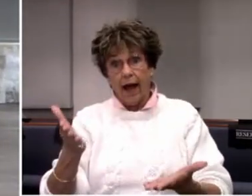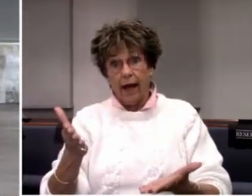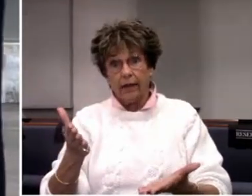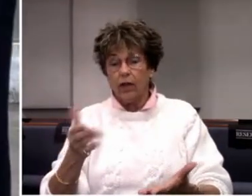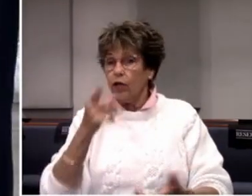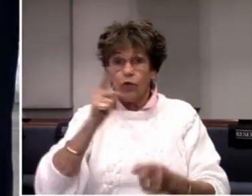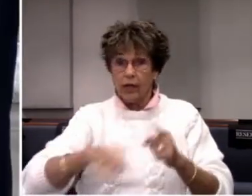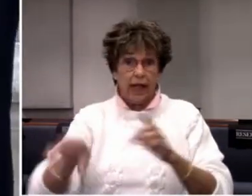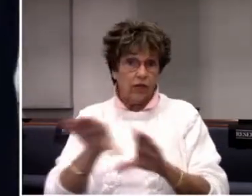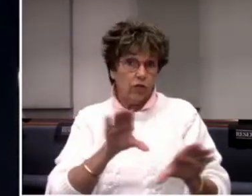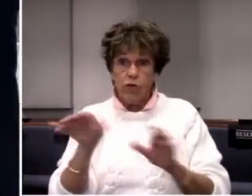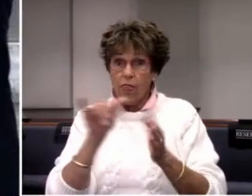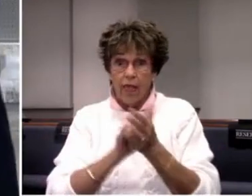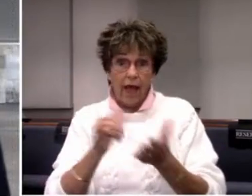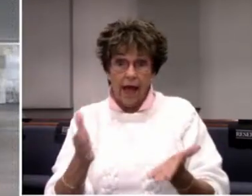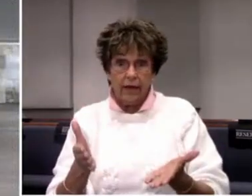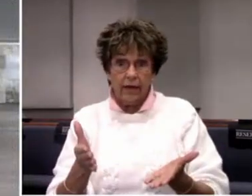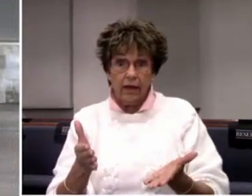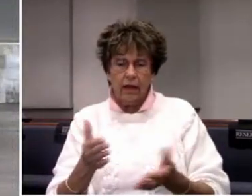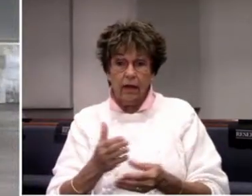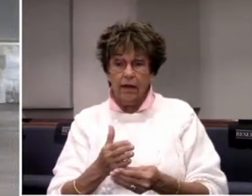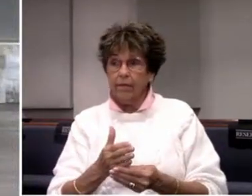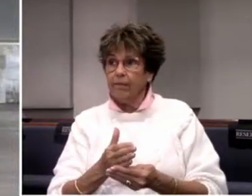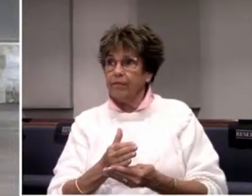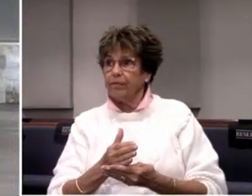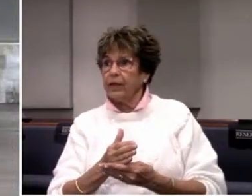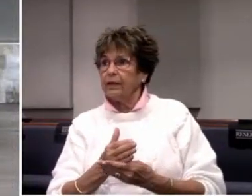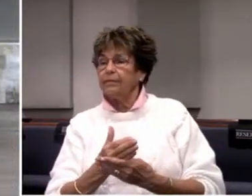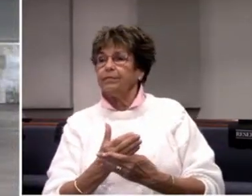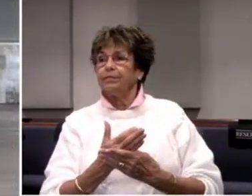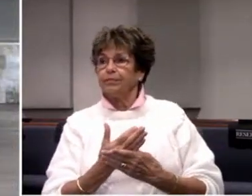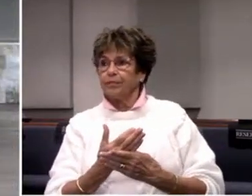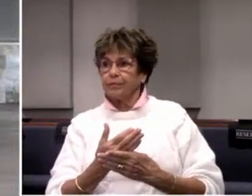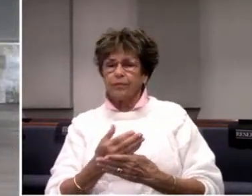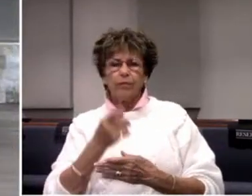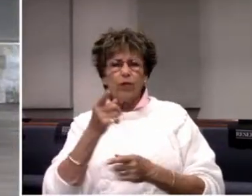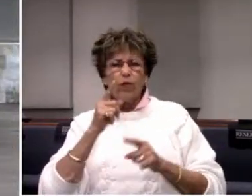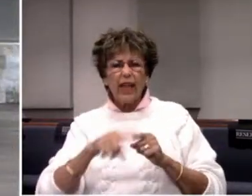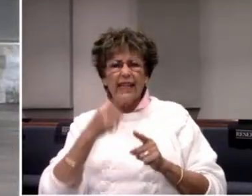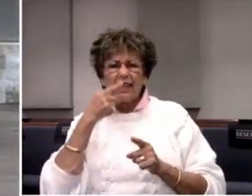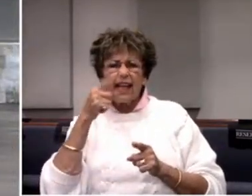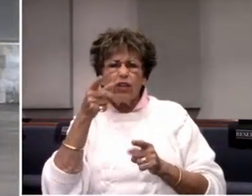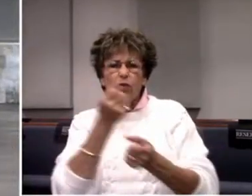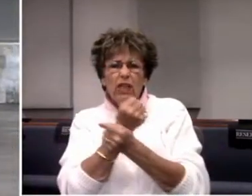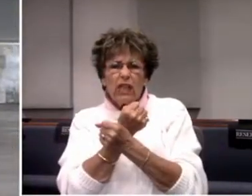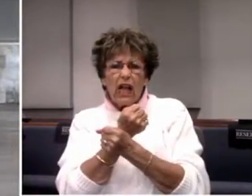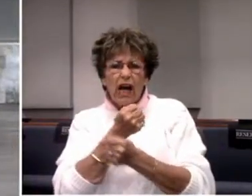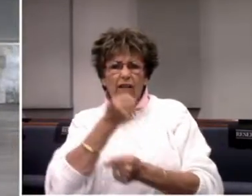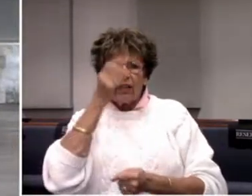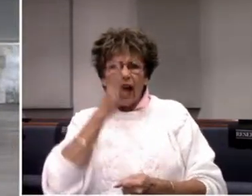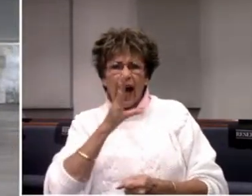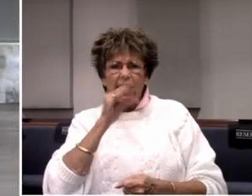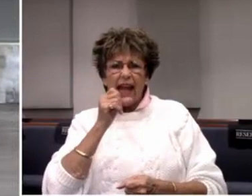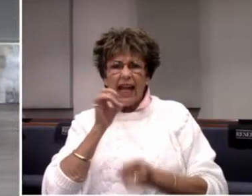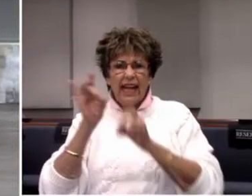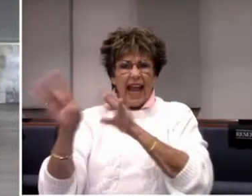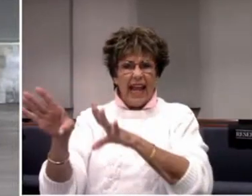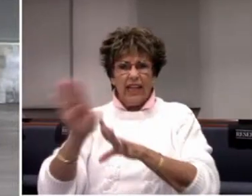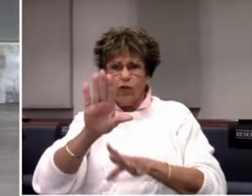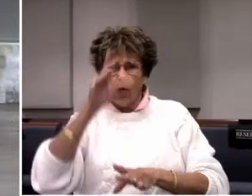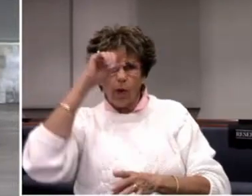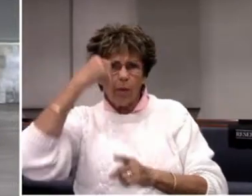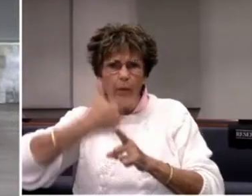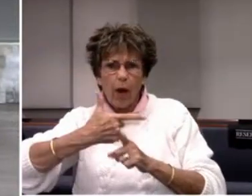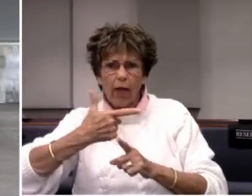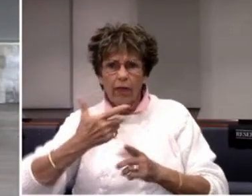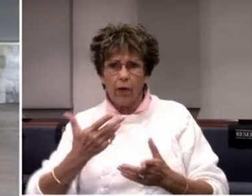You can't do that. Matter of fact, John even said, you can't say you love God and hate your brother.